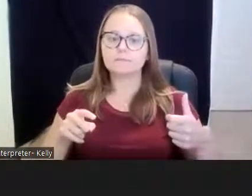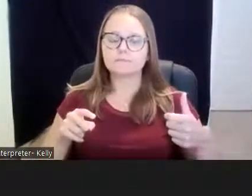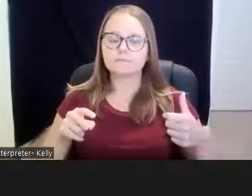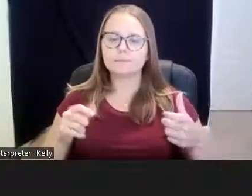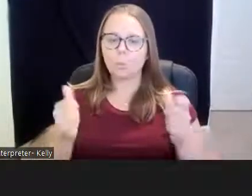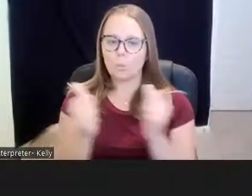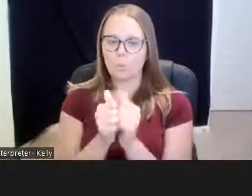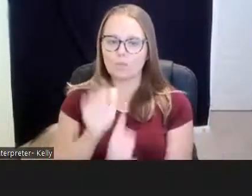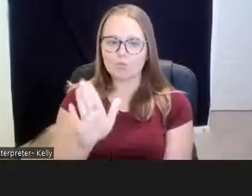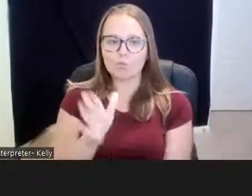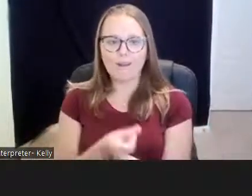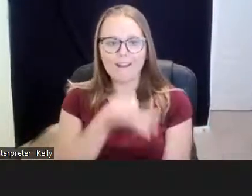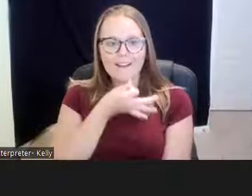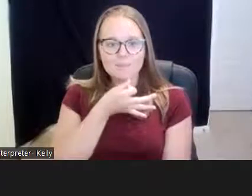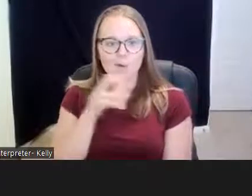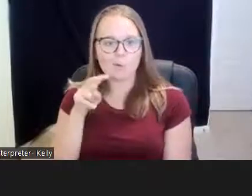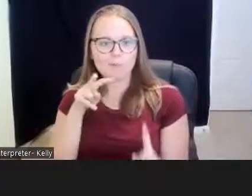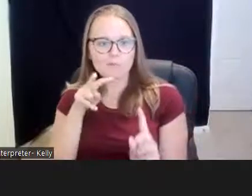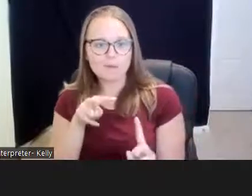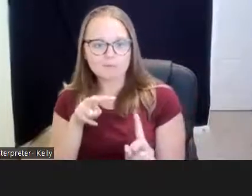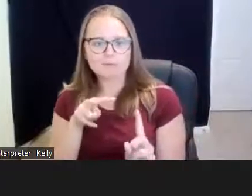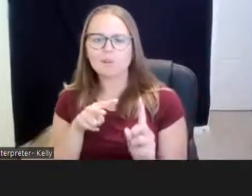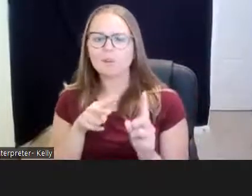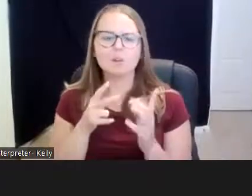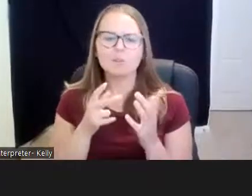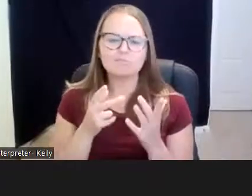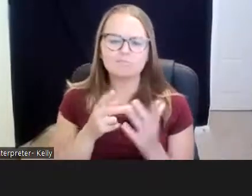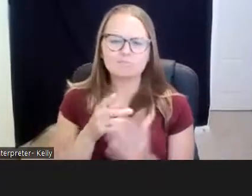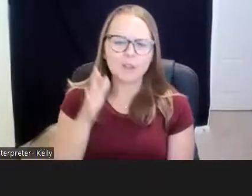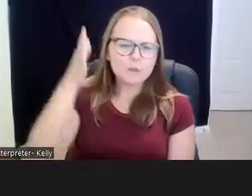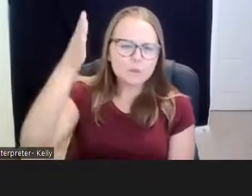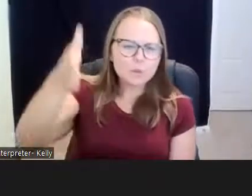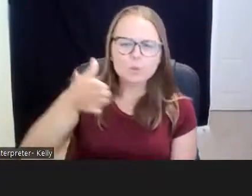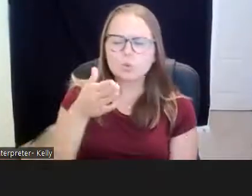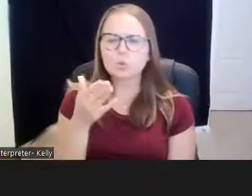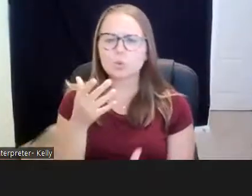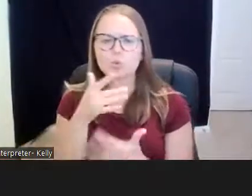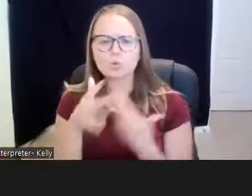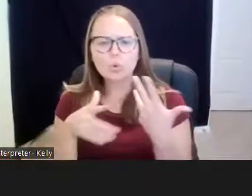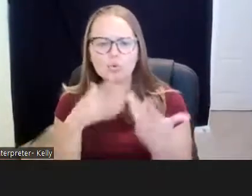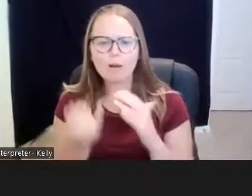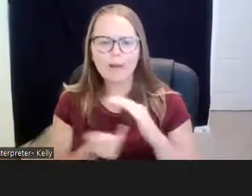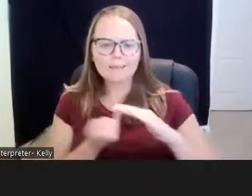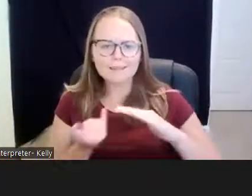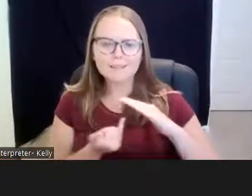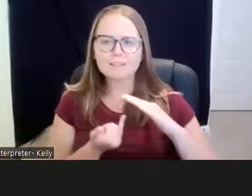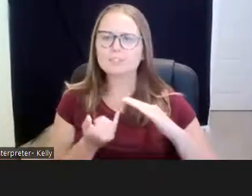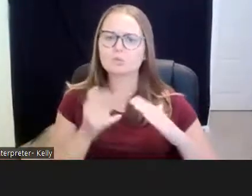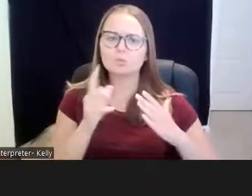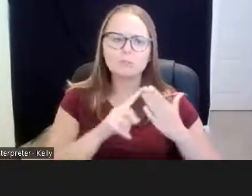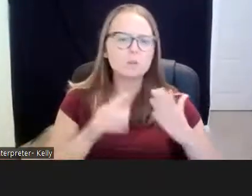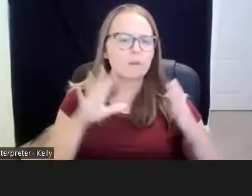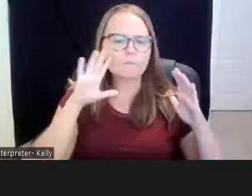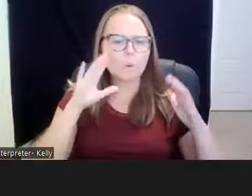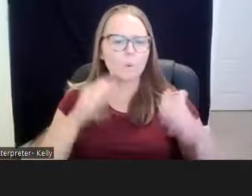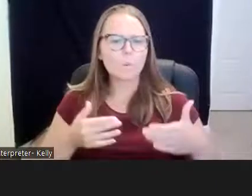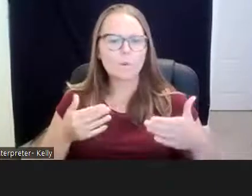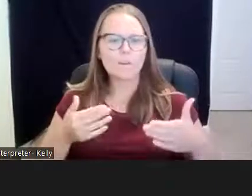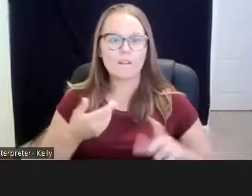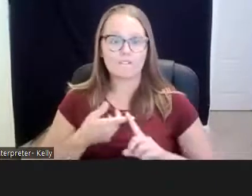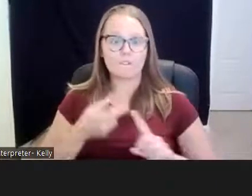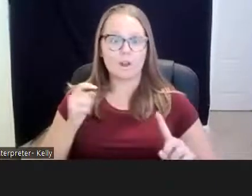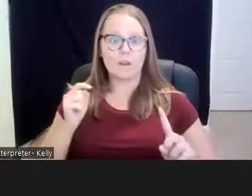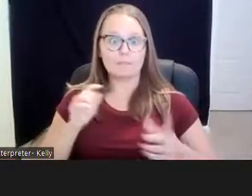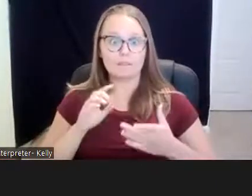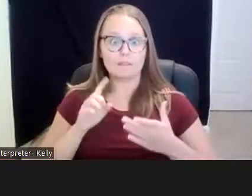with your expert perspective, what should future social isolation and loneliness research focus on? It, you know, from the